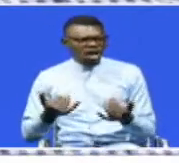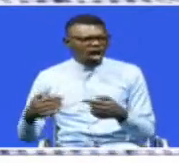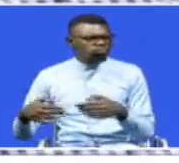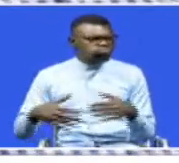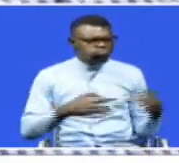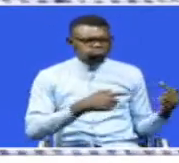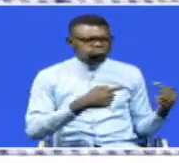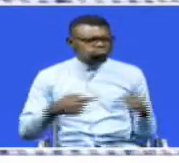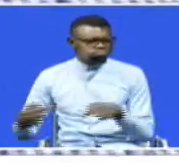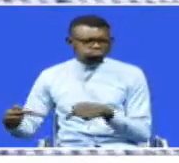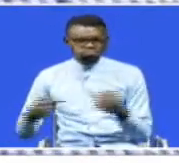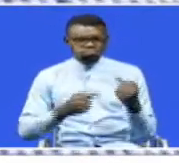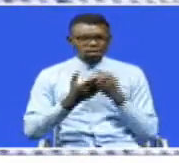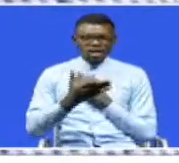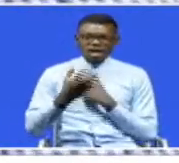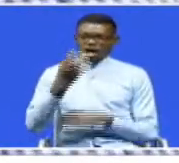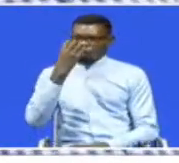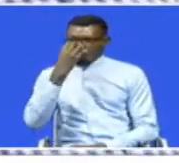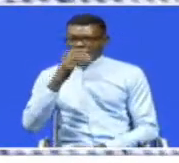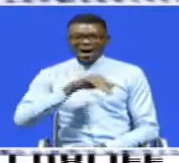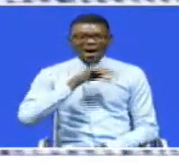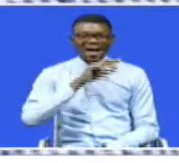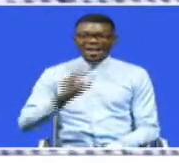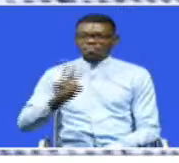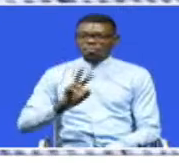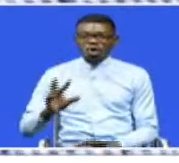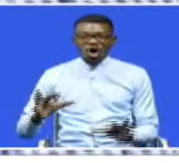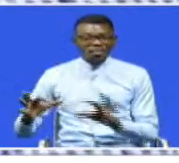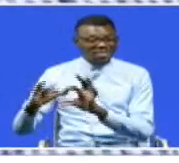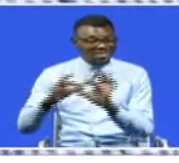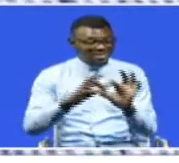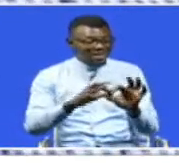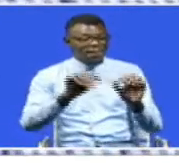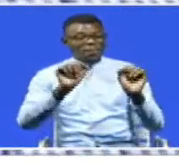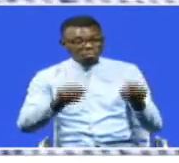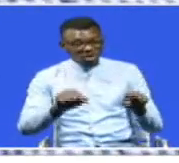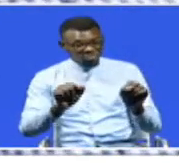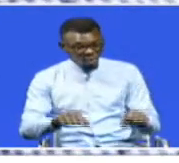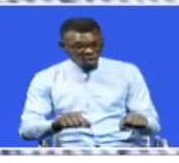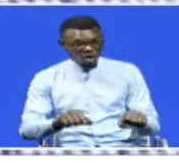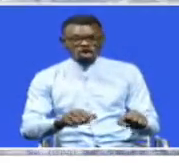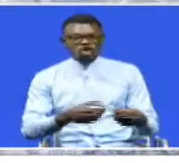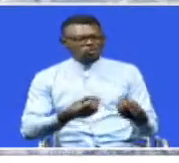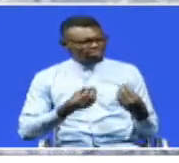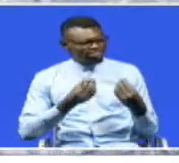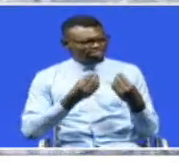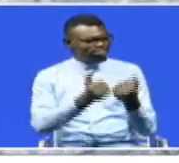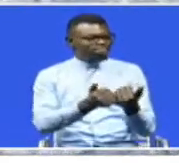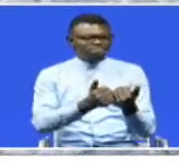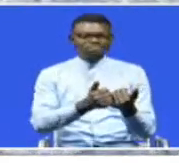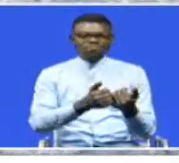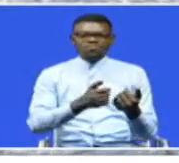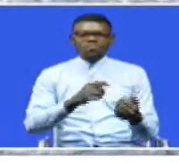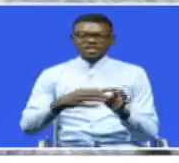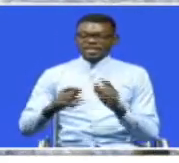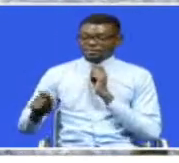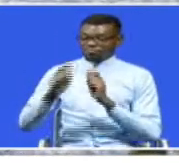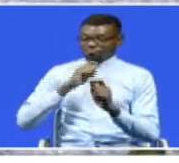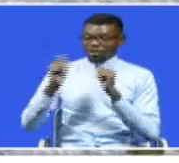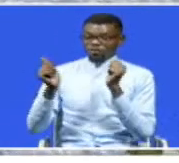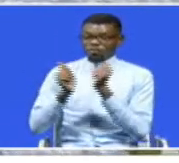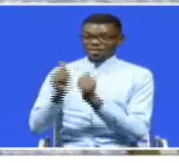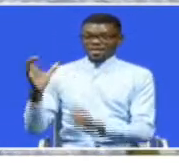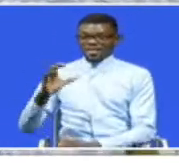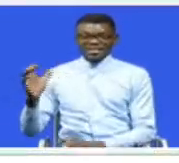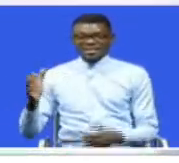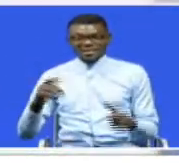the viability of a Ruto-Odinga alliance to face off with the One Kenya Alliance. During an interview with radio, removed